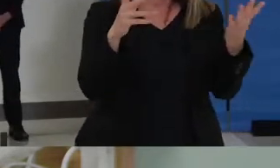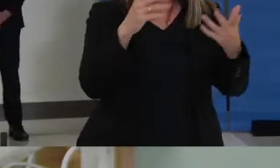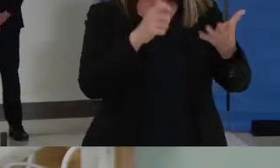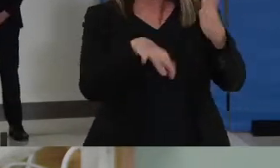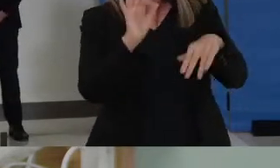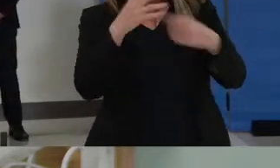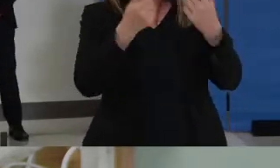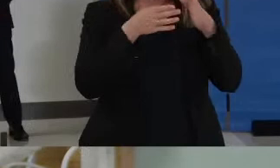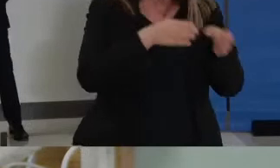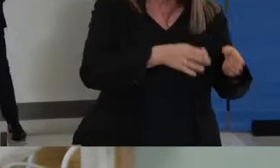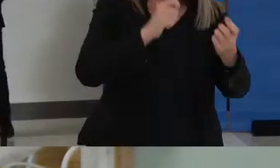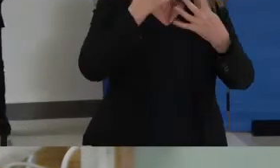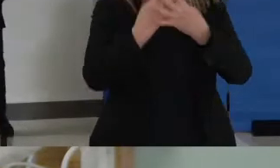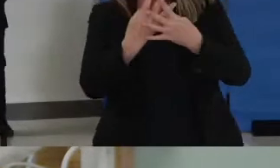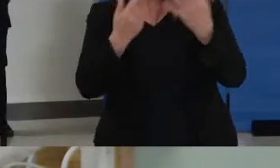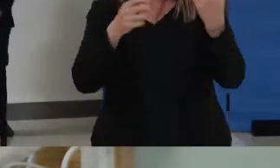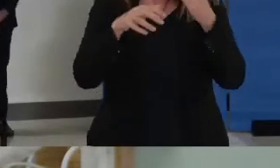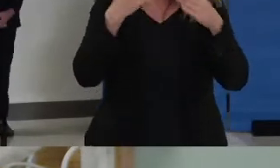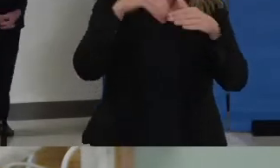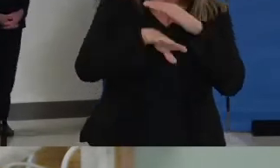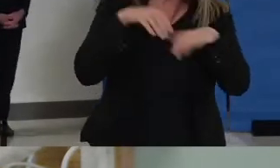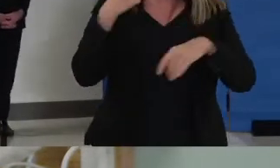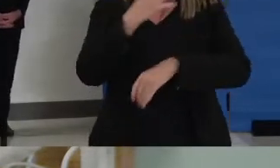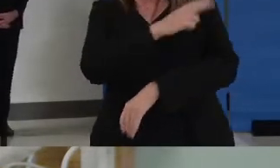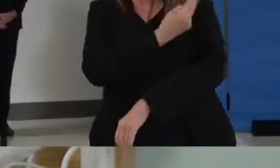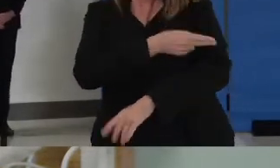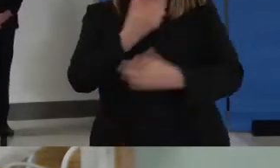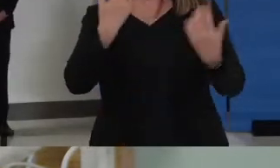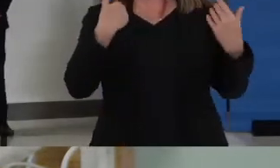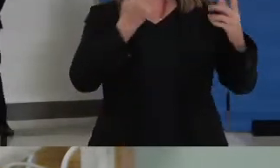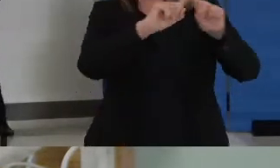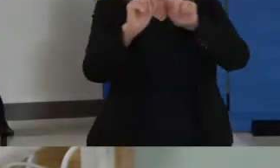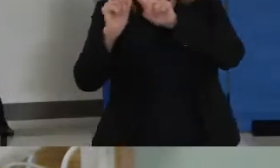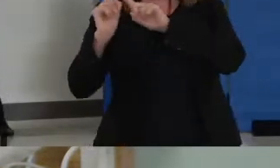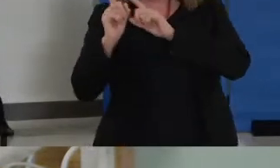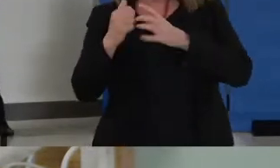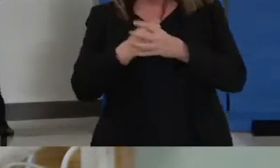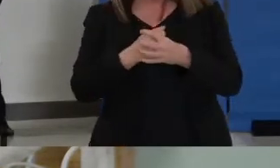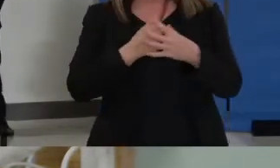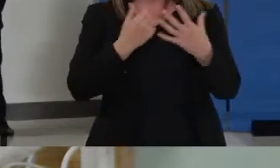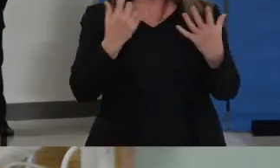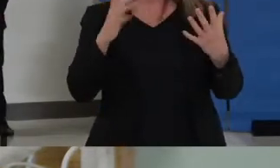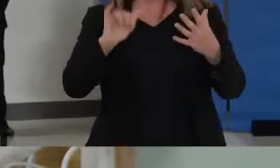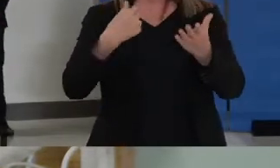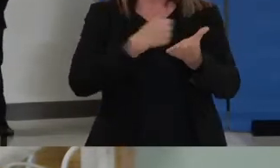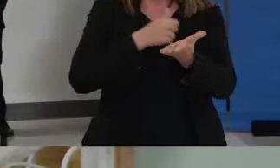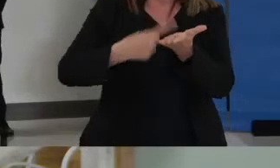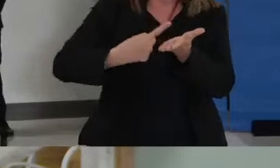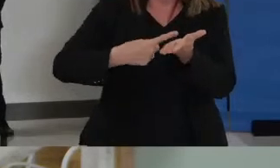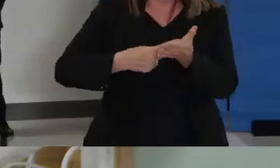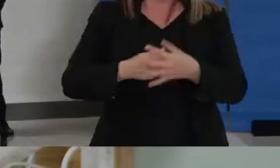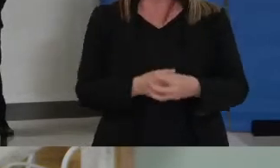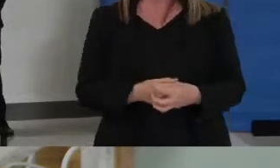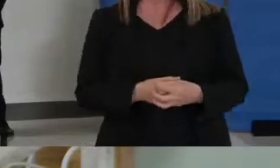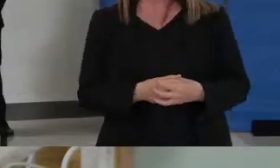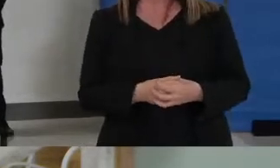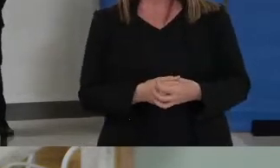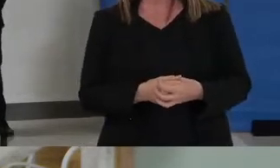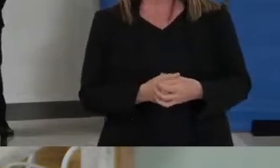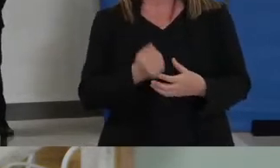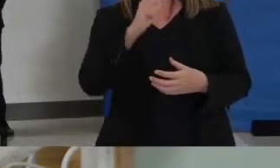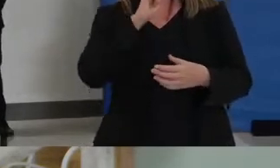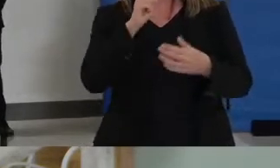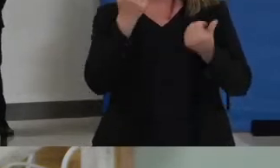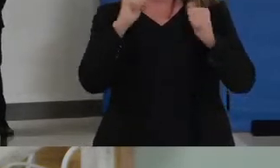streets, in jails, in and out of hospitals, on all sorts of holds, as we've talked about. Really trying to figure